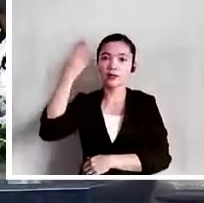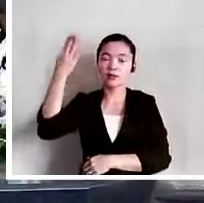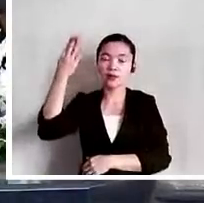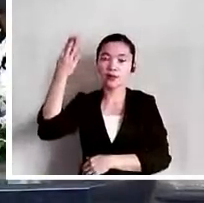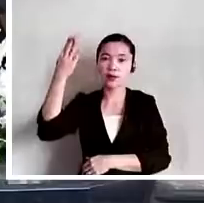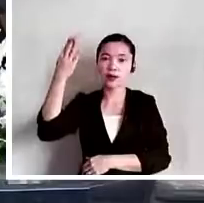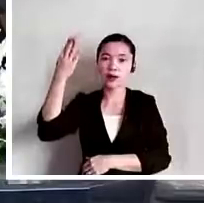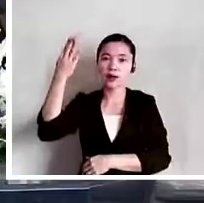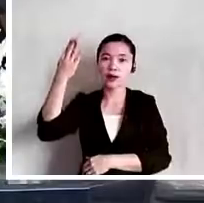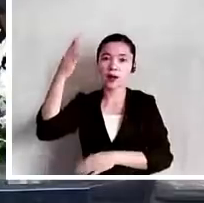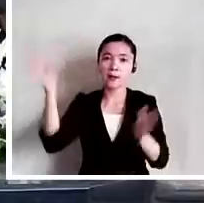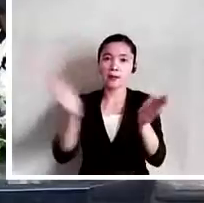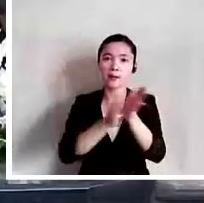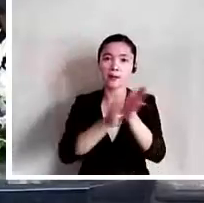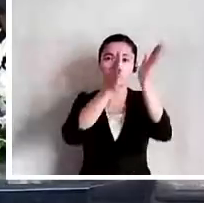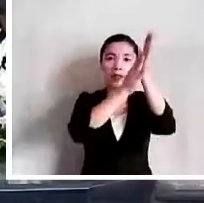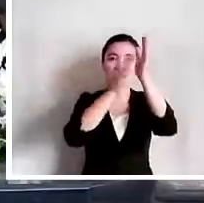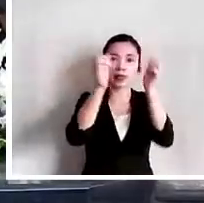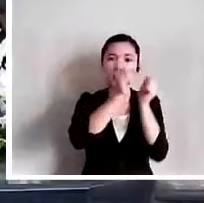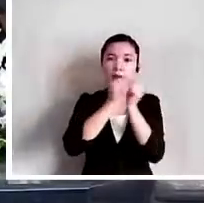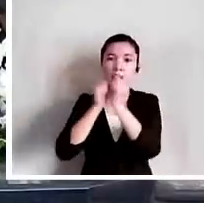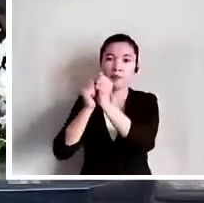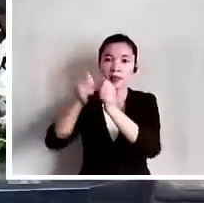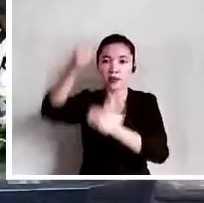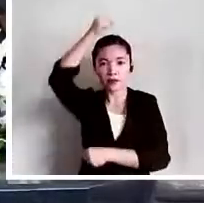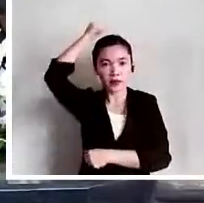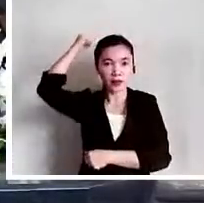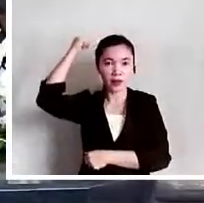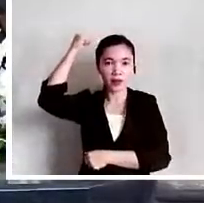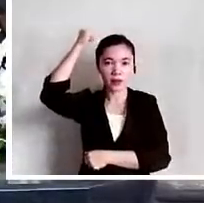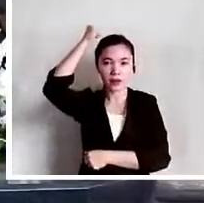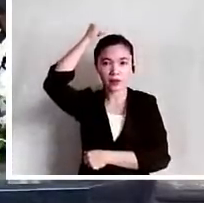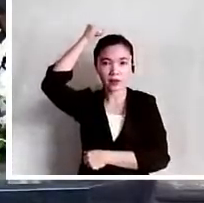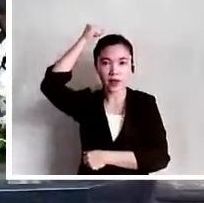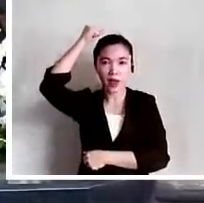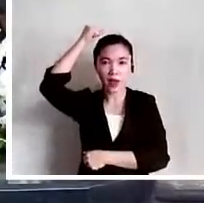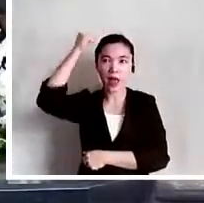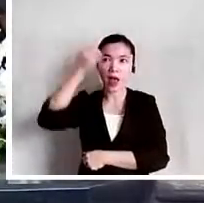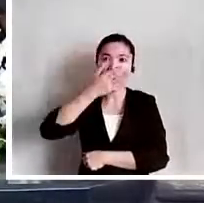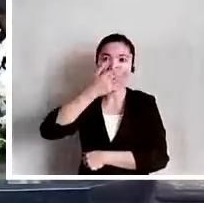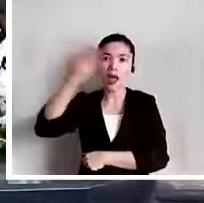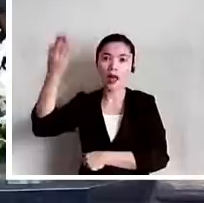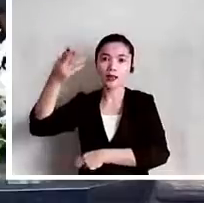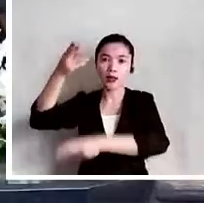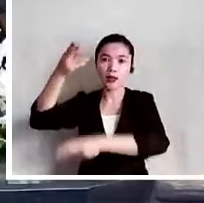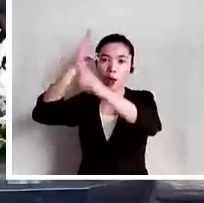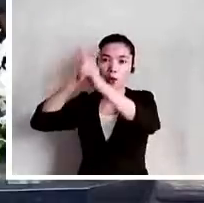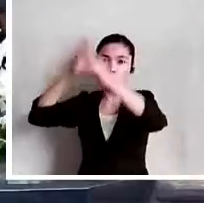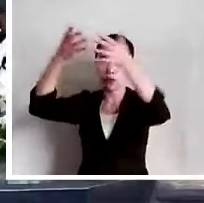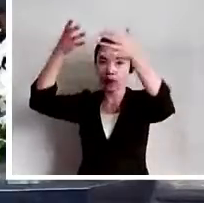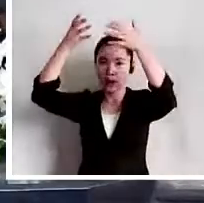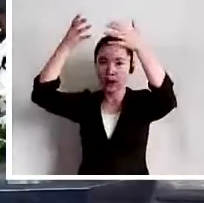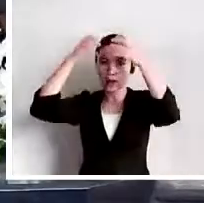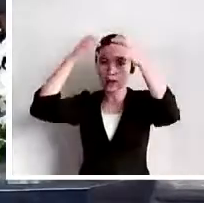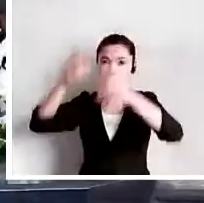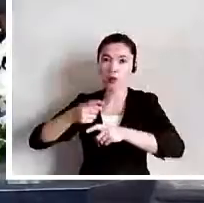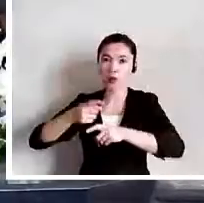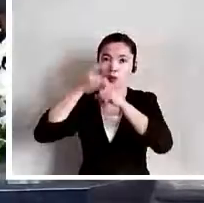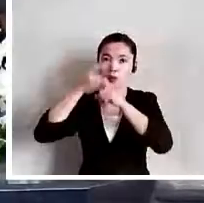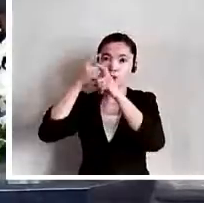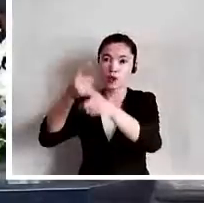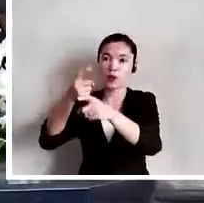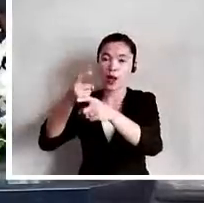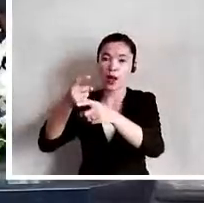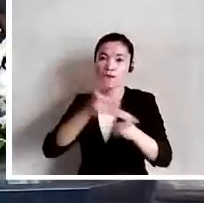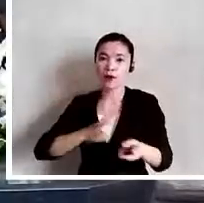for you are praised in the company of your saints, and in crowning their merits, you crown your own gifts. By the way of life, you offer